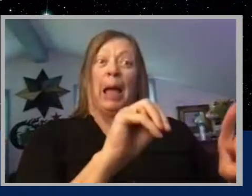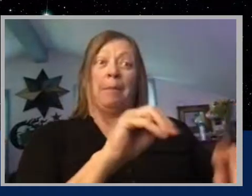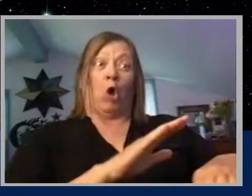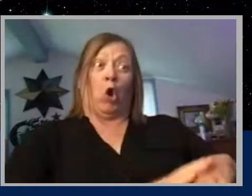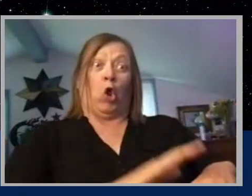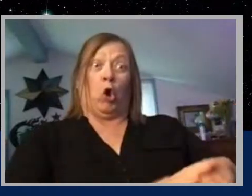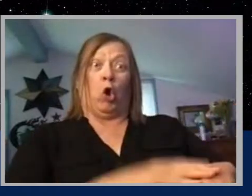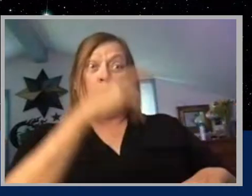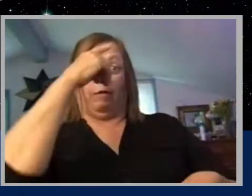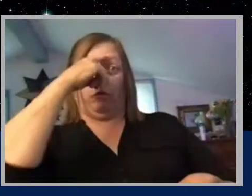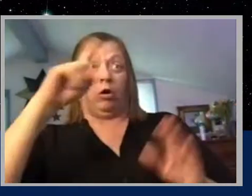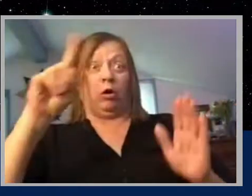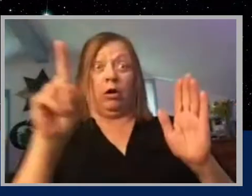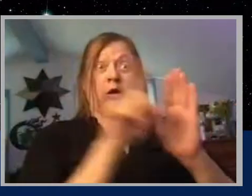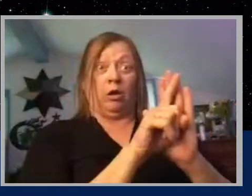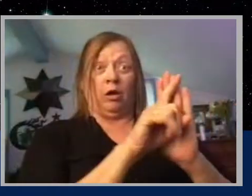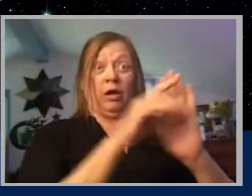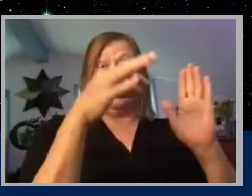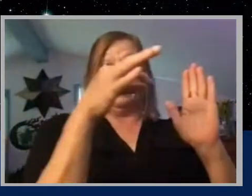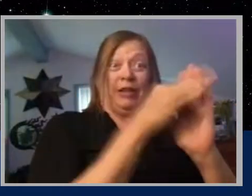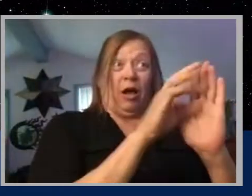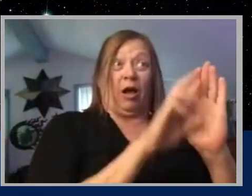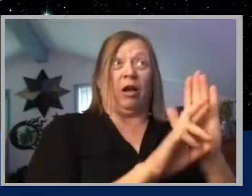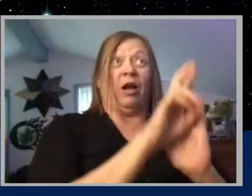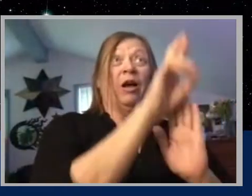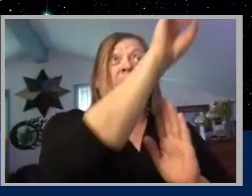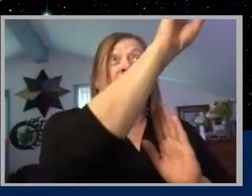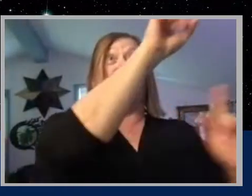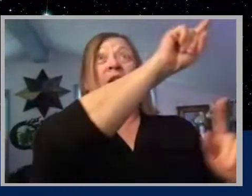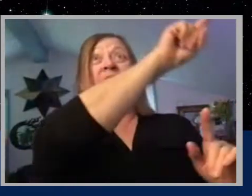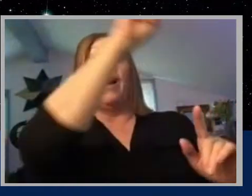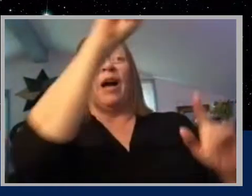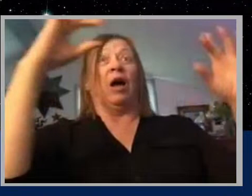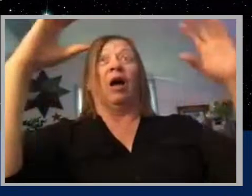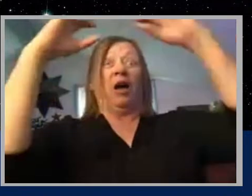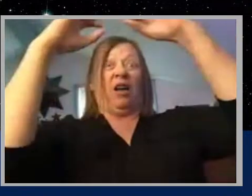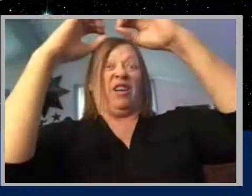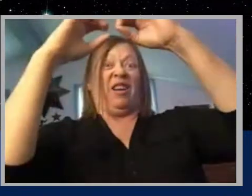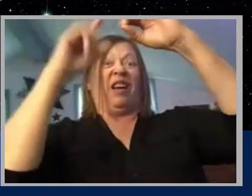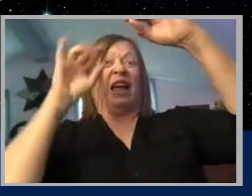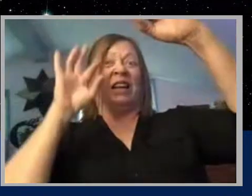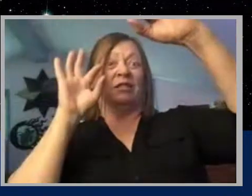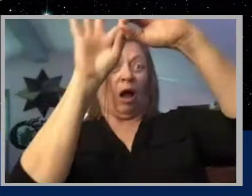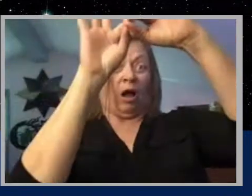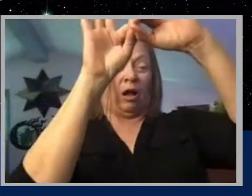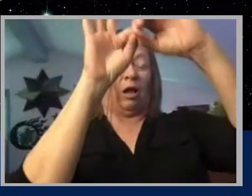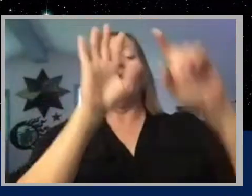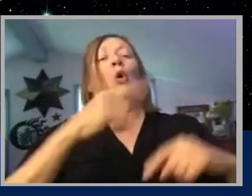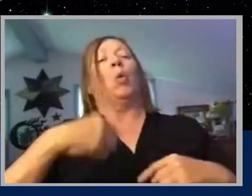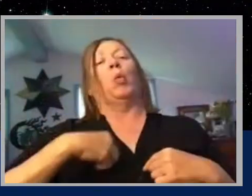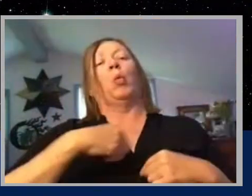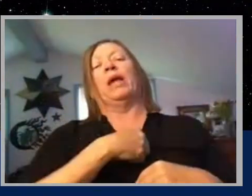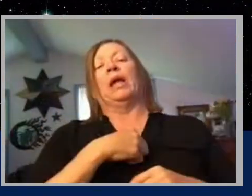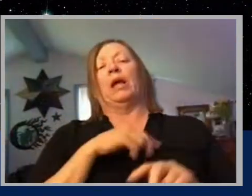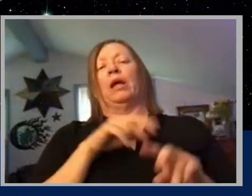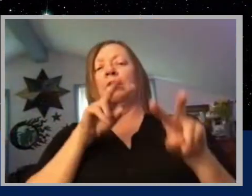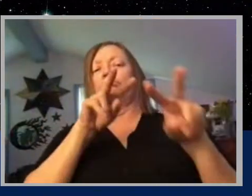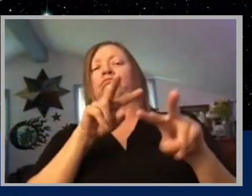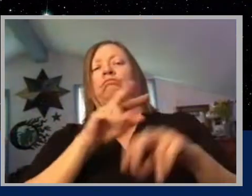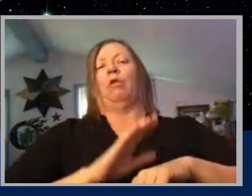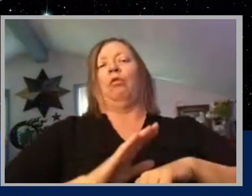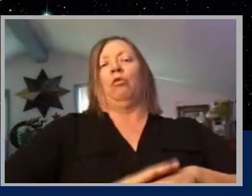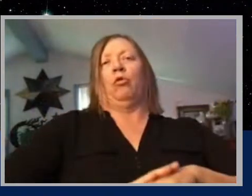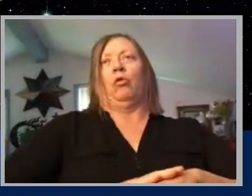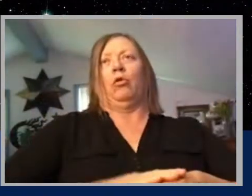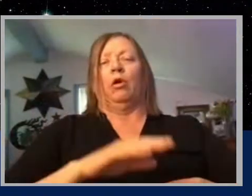until TLI, translunar insertion, plus 36 hours. Wow. So we wait until we know that they're on their way to the